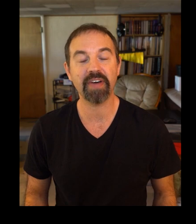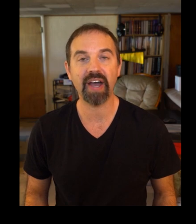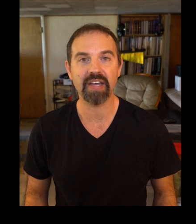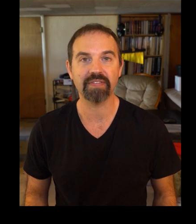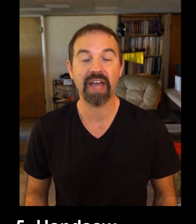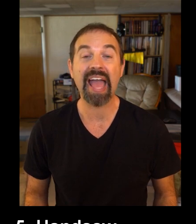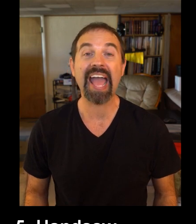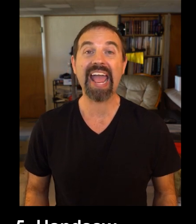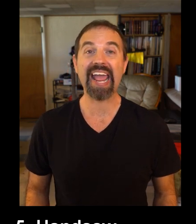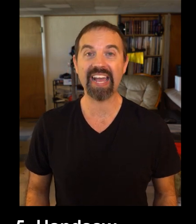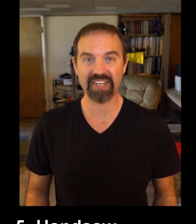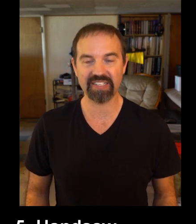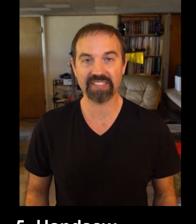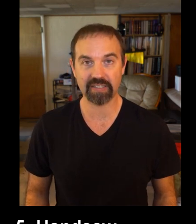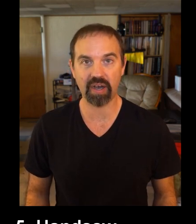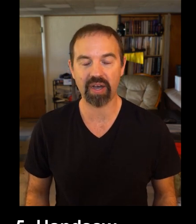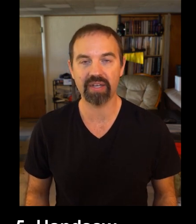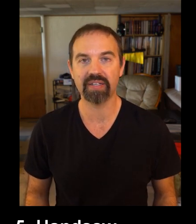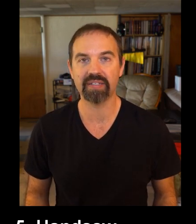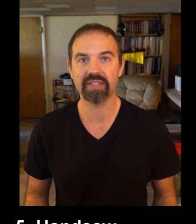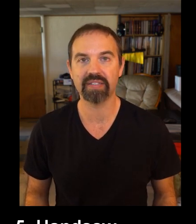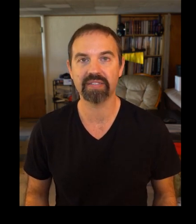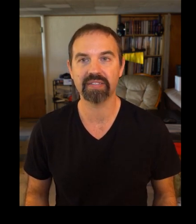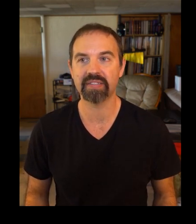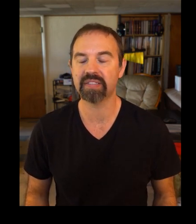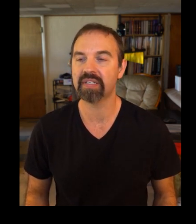Number 5, hand saw.